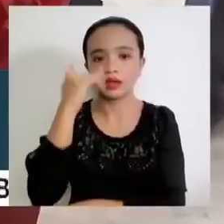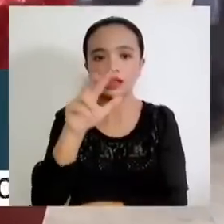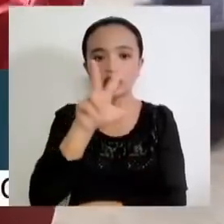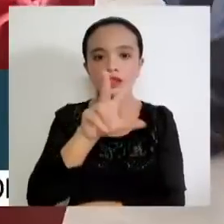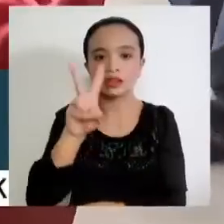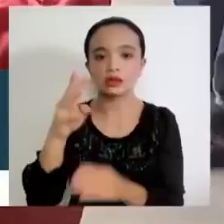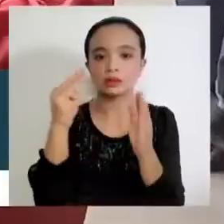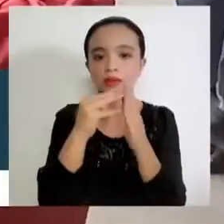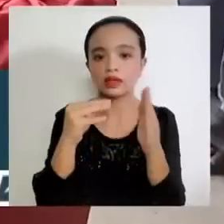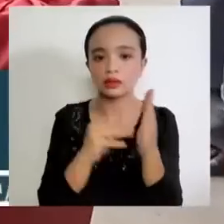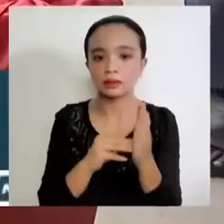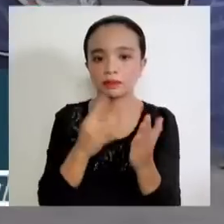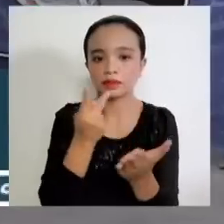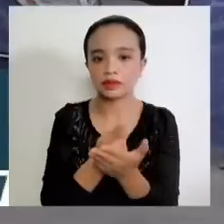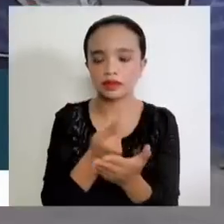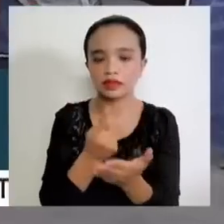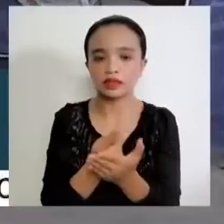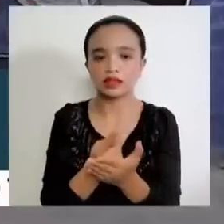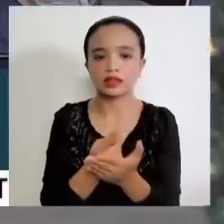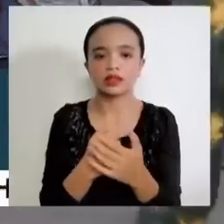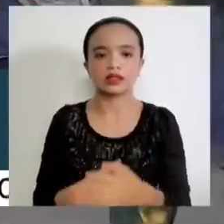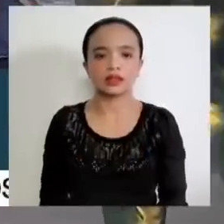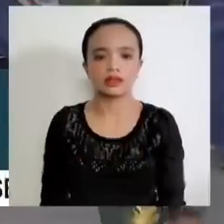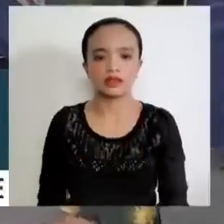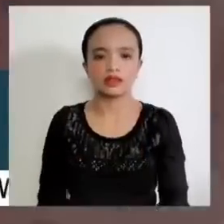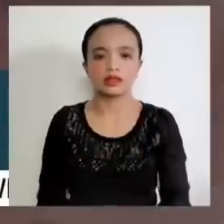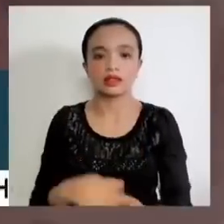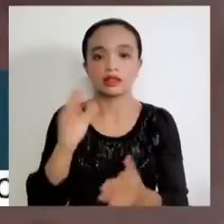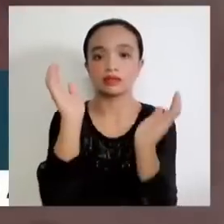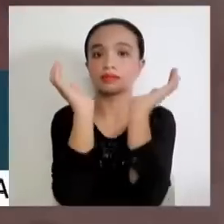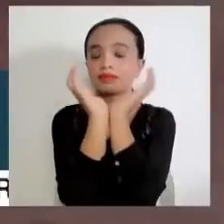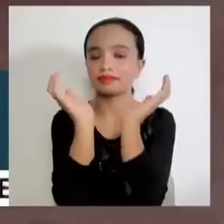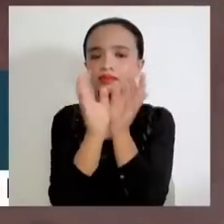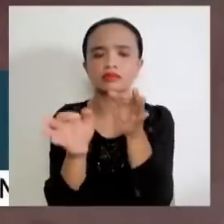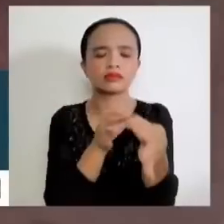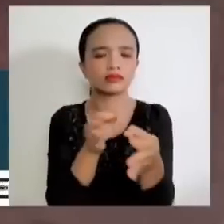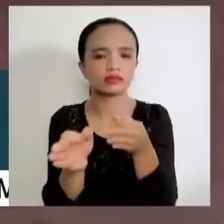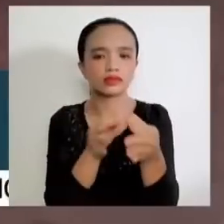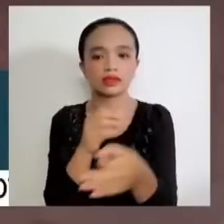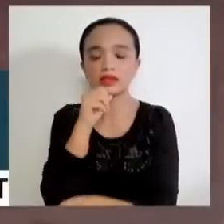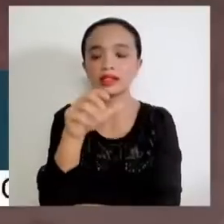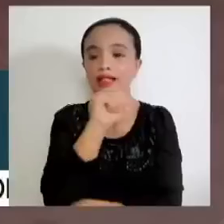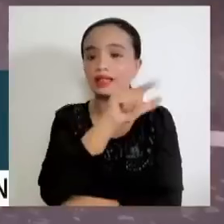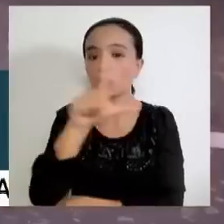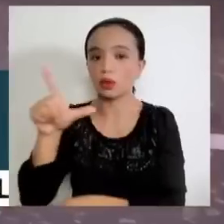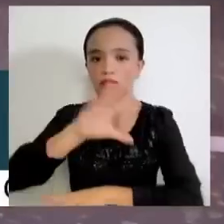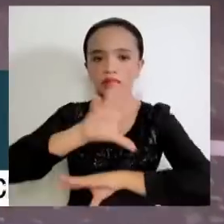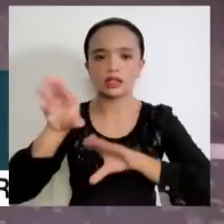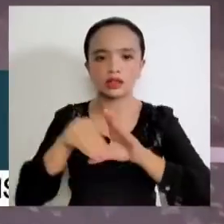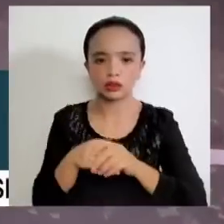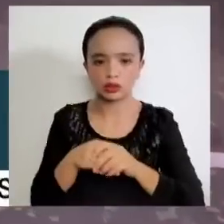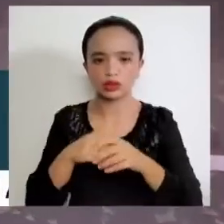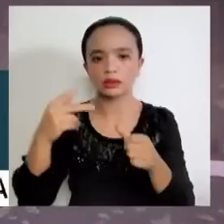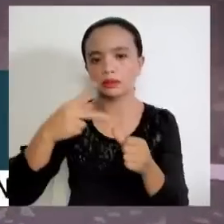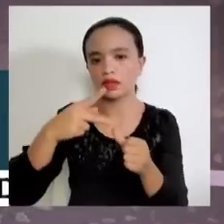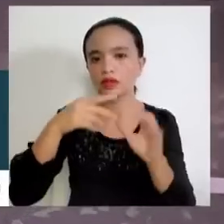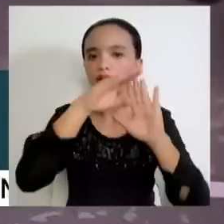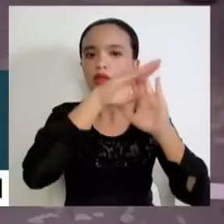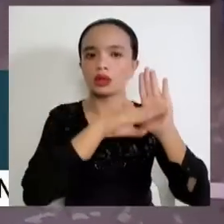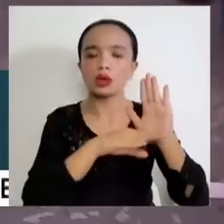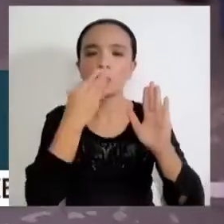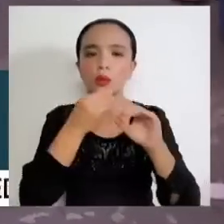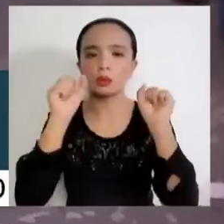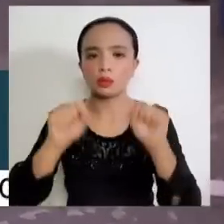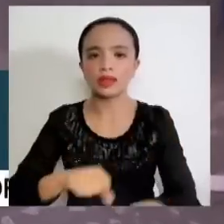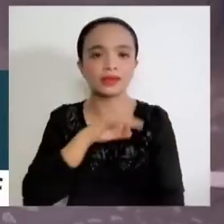goods given to evacuees. But the DSWD explains not everyone will be included in the priority list of beneficiaries of the cash